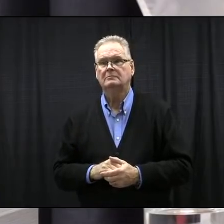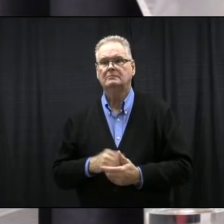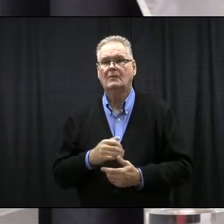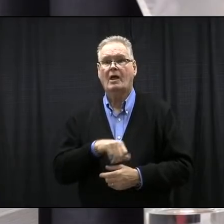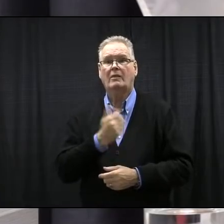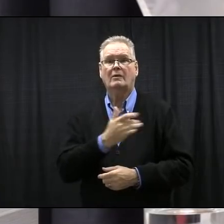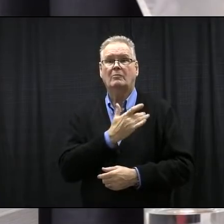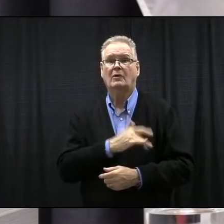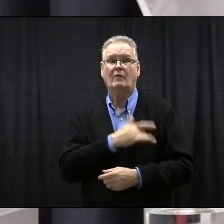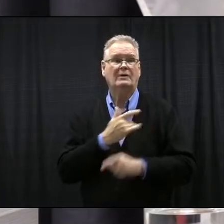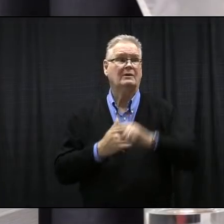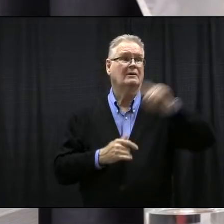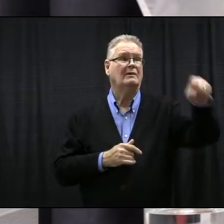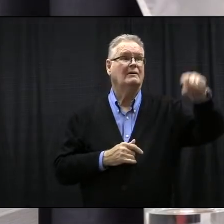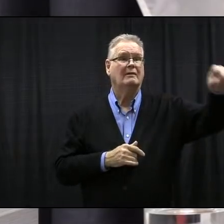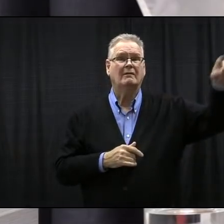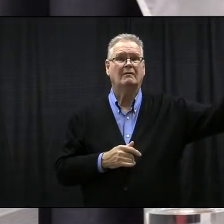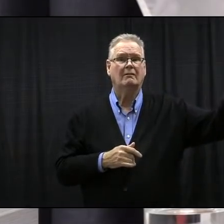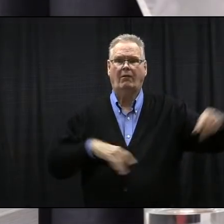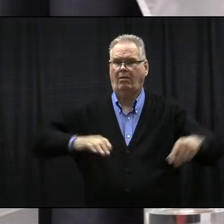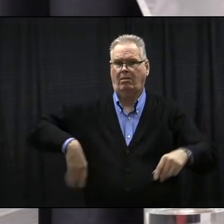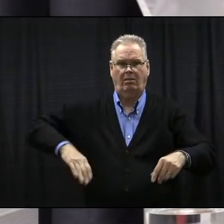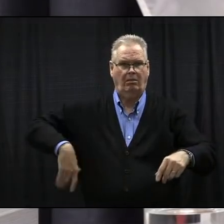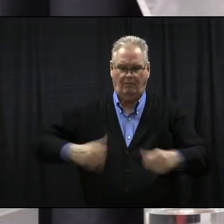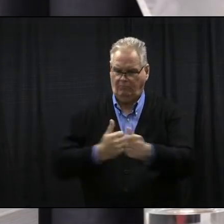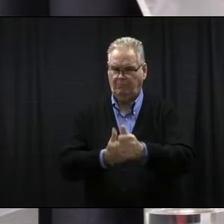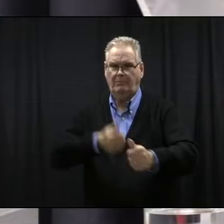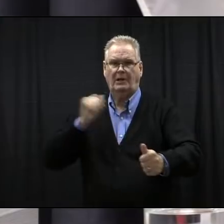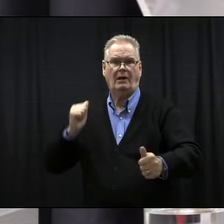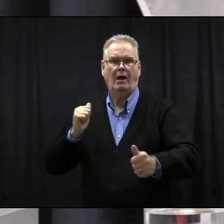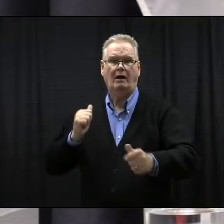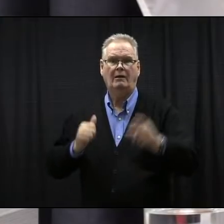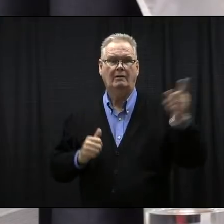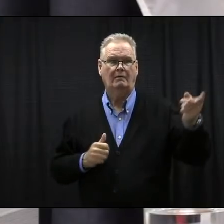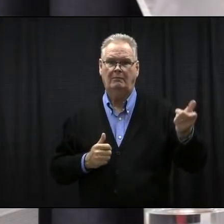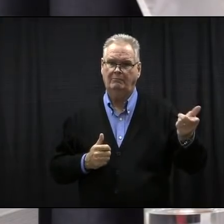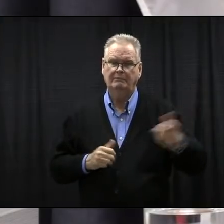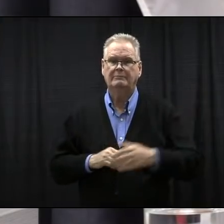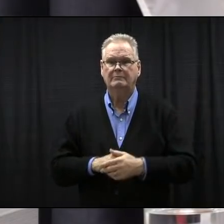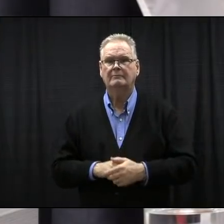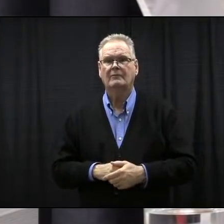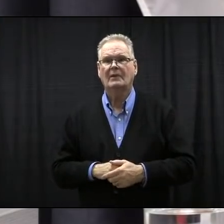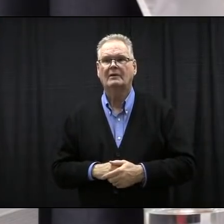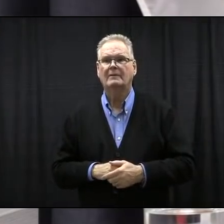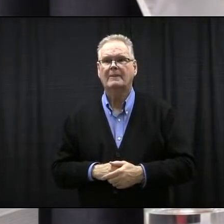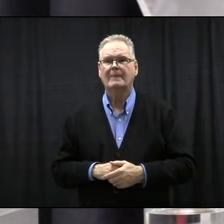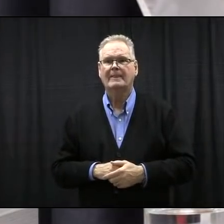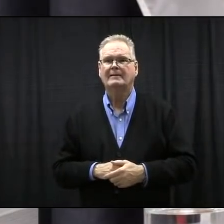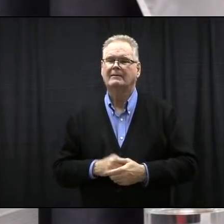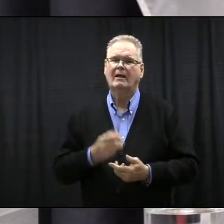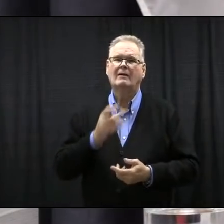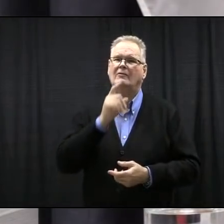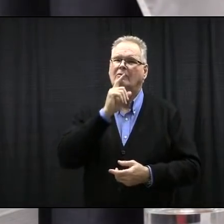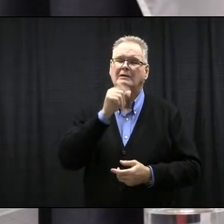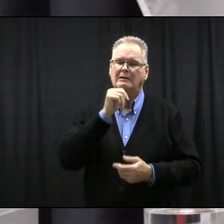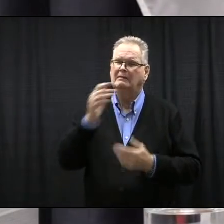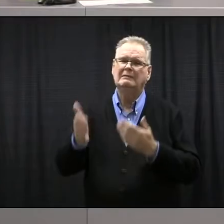I would encourage people to continue working on it. They've done a great job, but there's still room where we can do a bit better. Thank you.